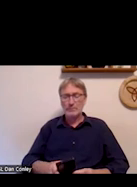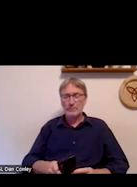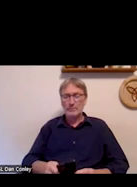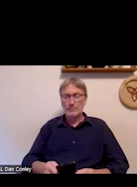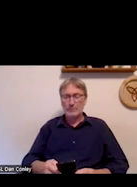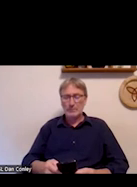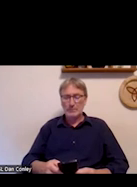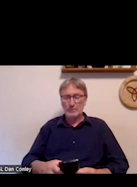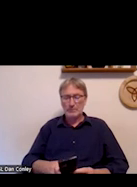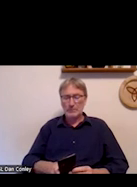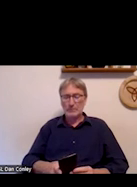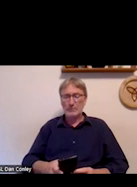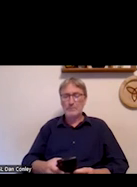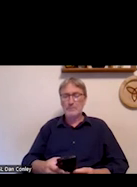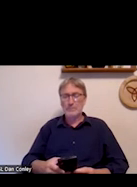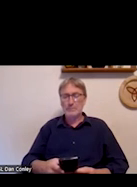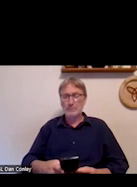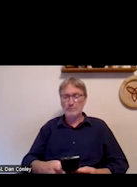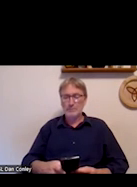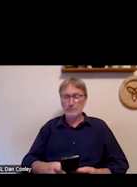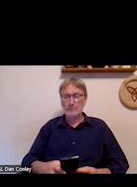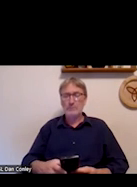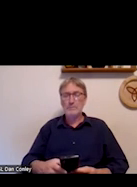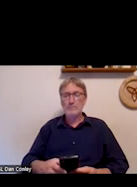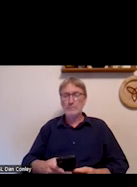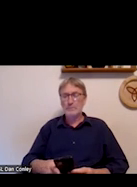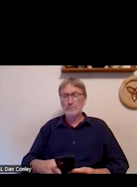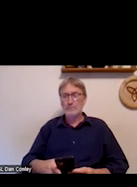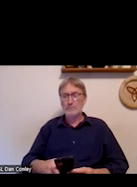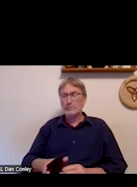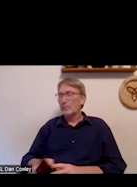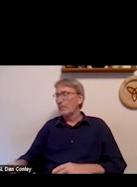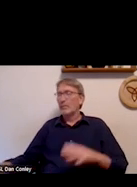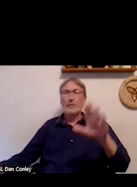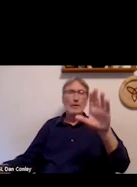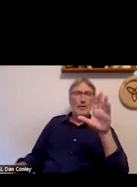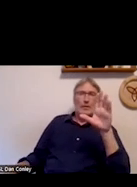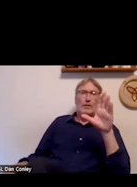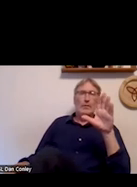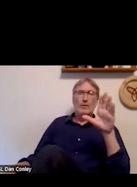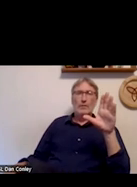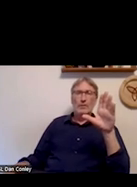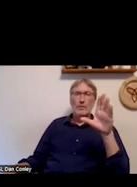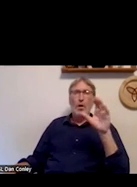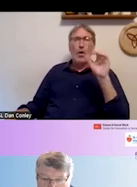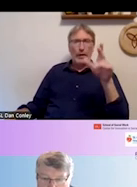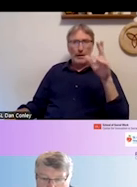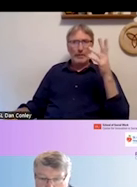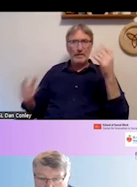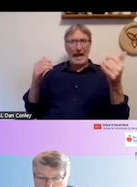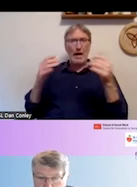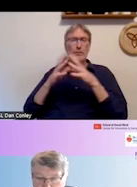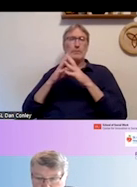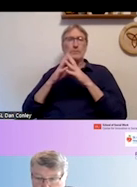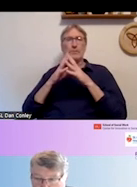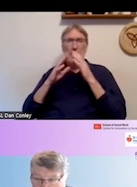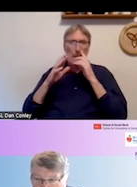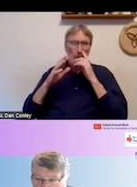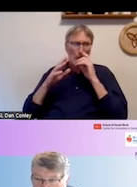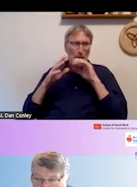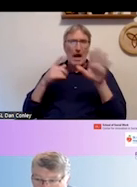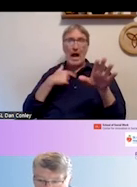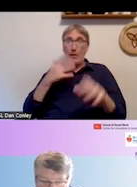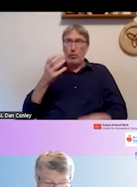Okay. So before we get into some questions, I just wanted to acknowledge our first